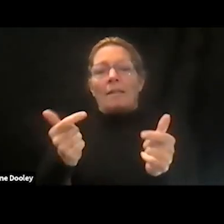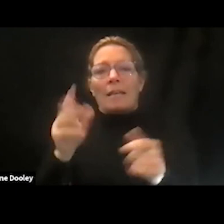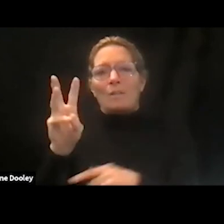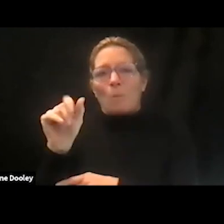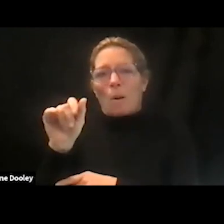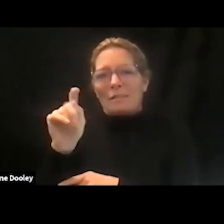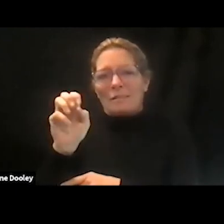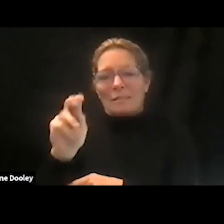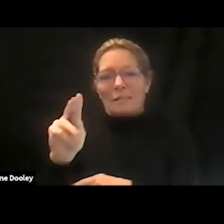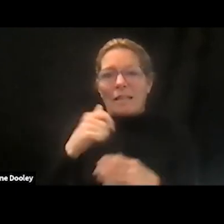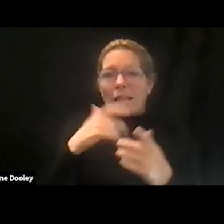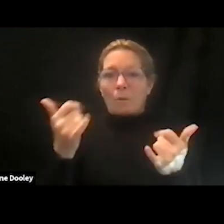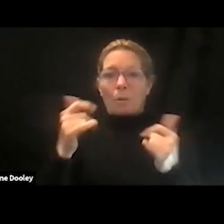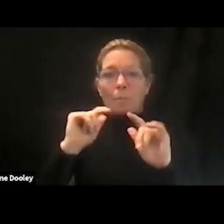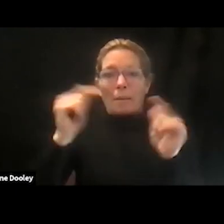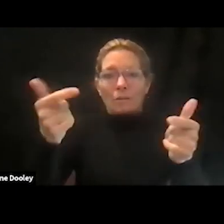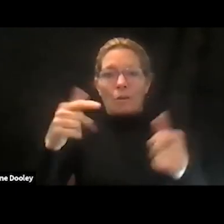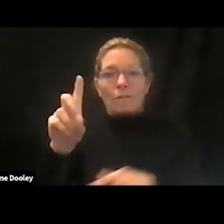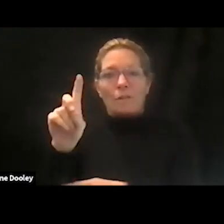Y'all have a wonderful night.